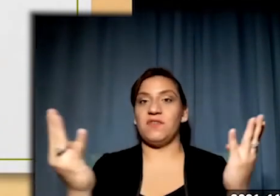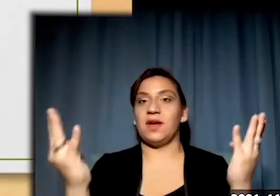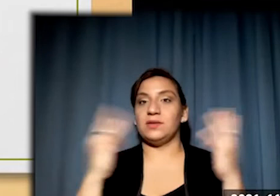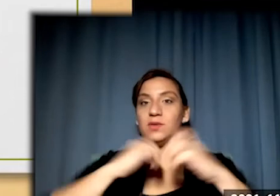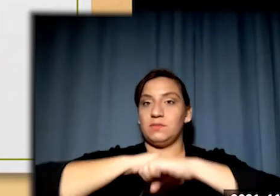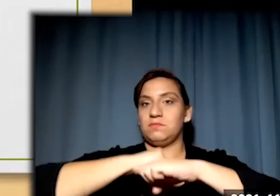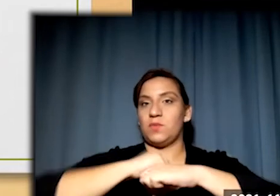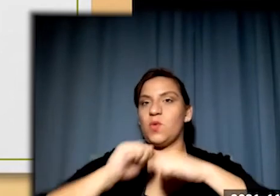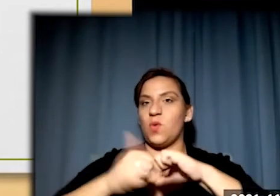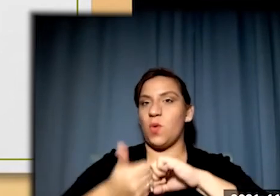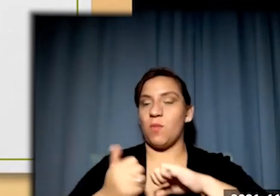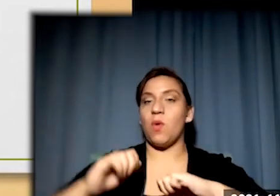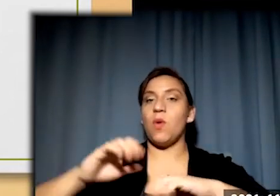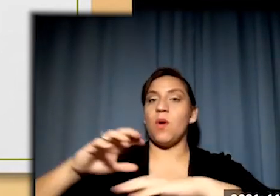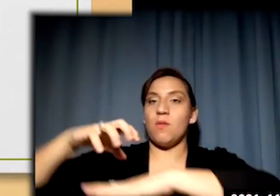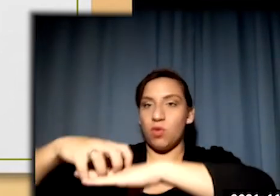shelter field battery positions,